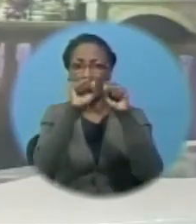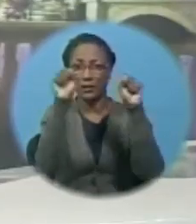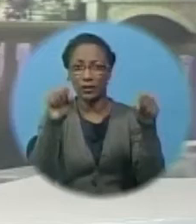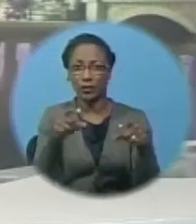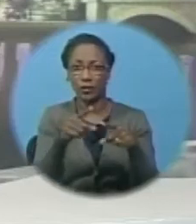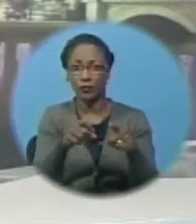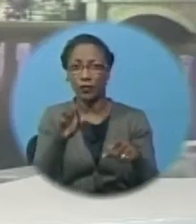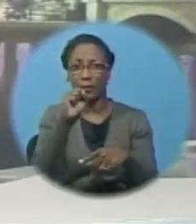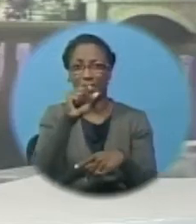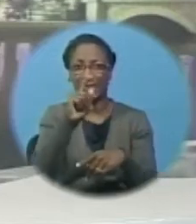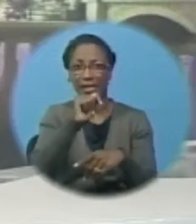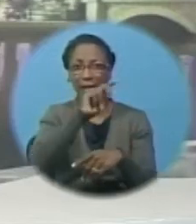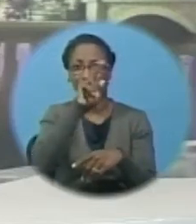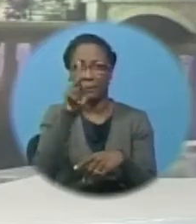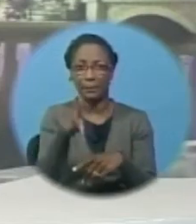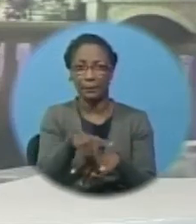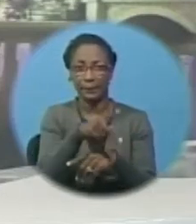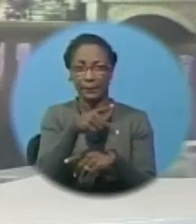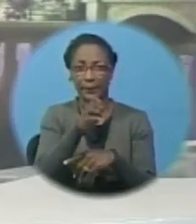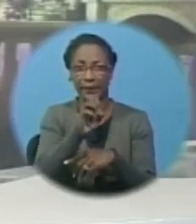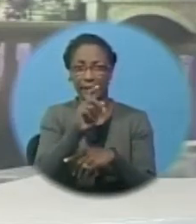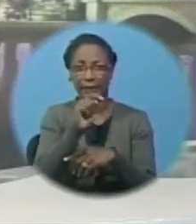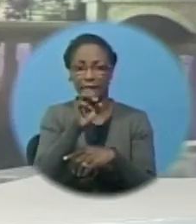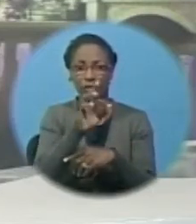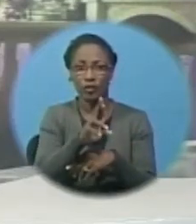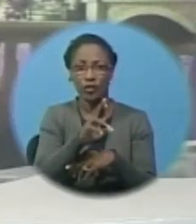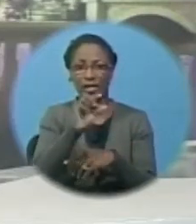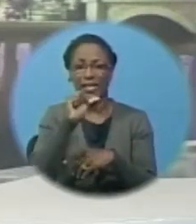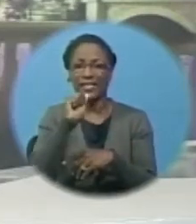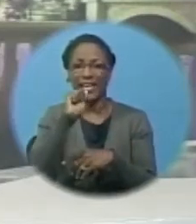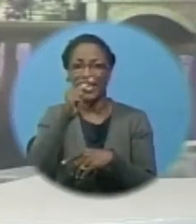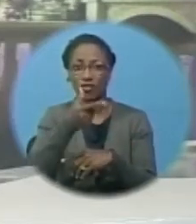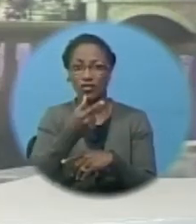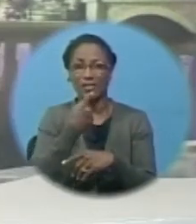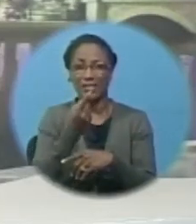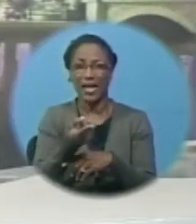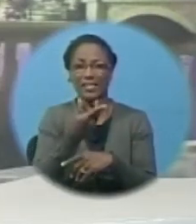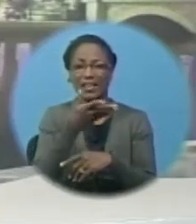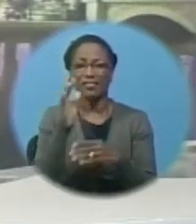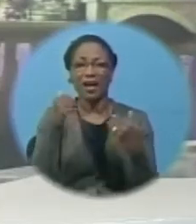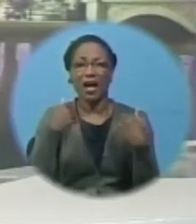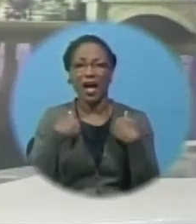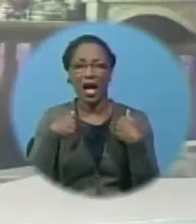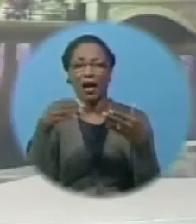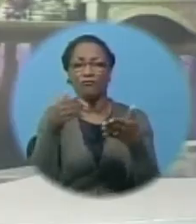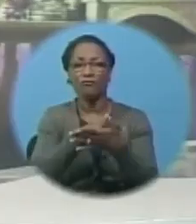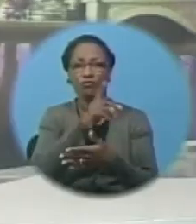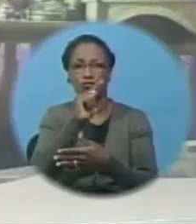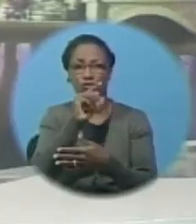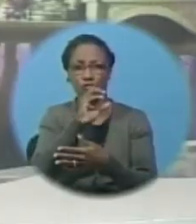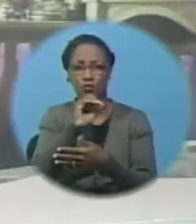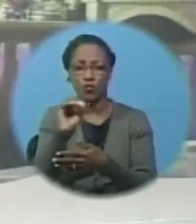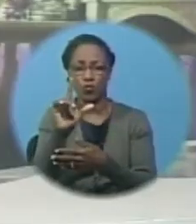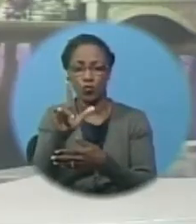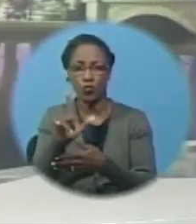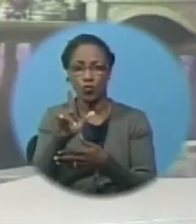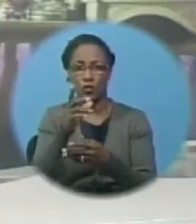to equipment, the AG says the department will have at its disposal new tenders to improve